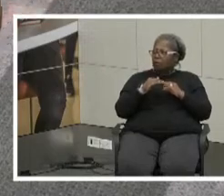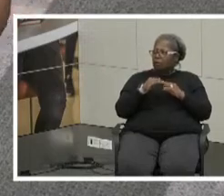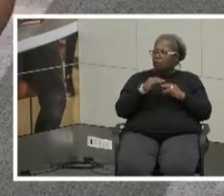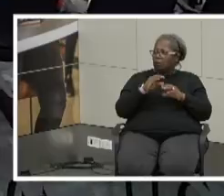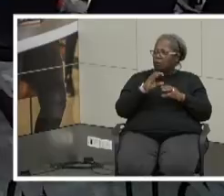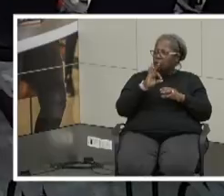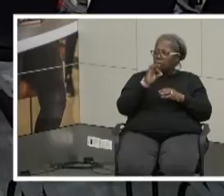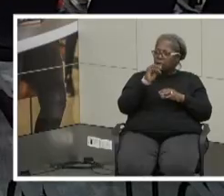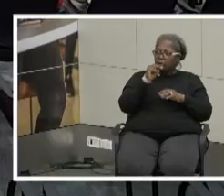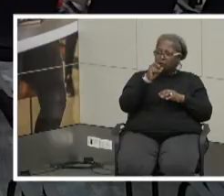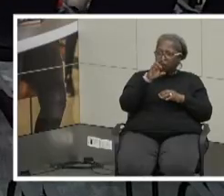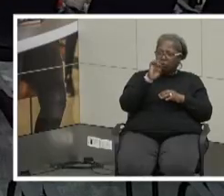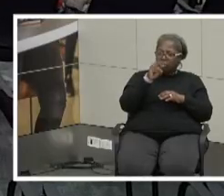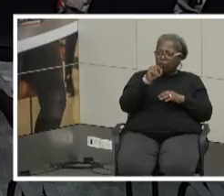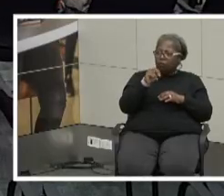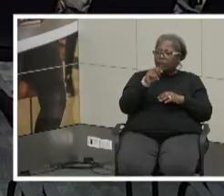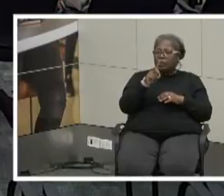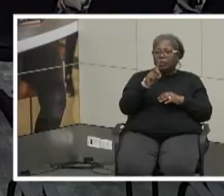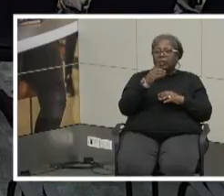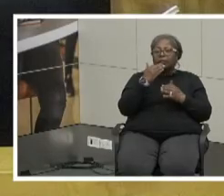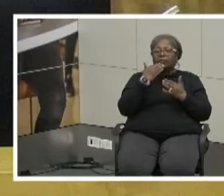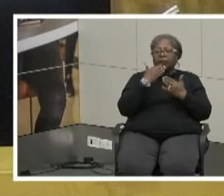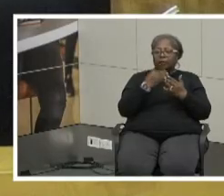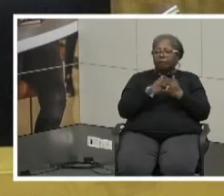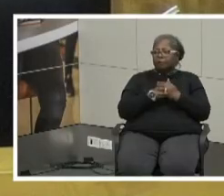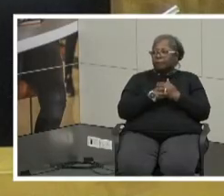emails thank thank